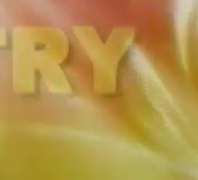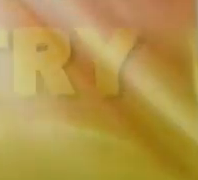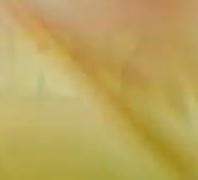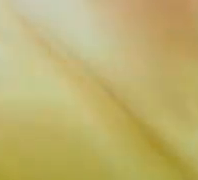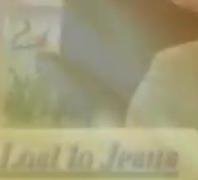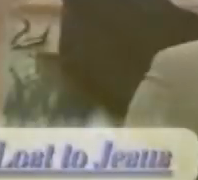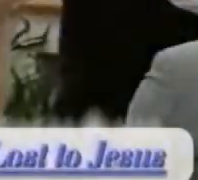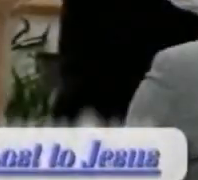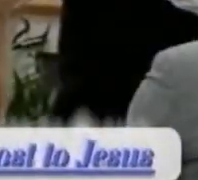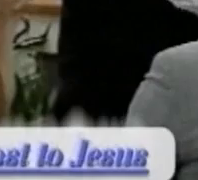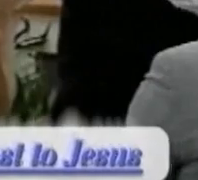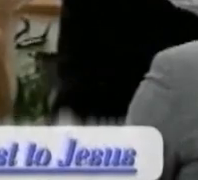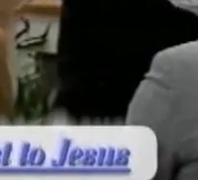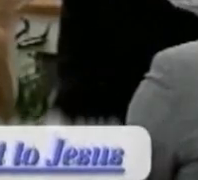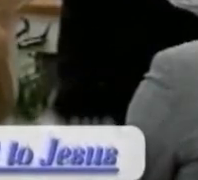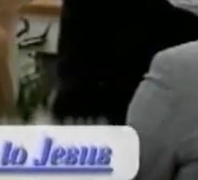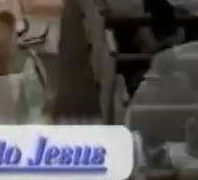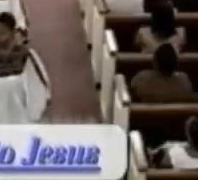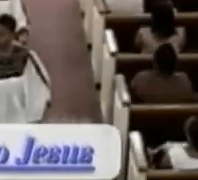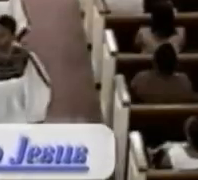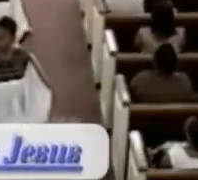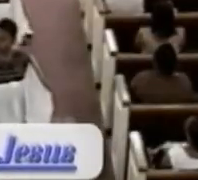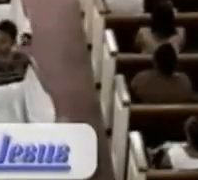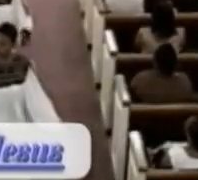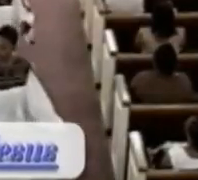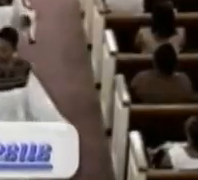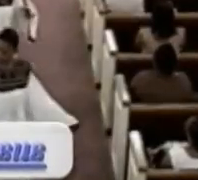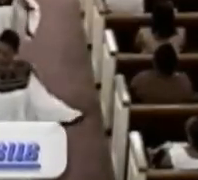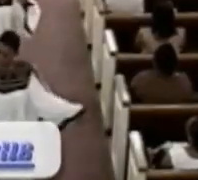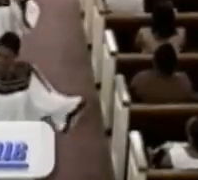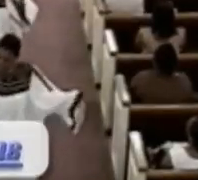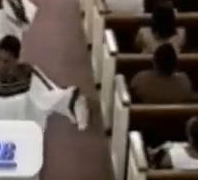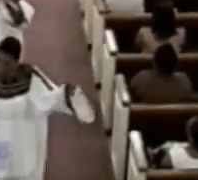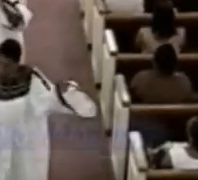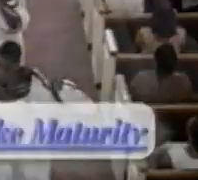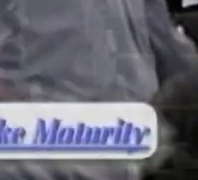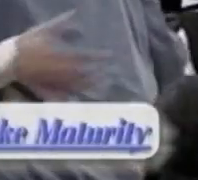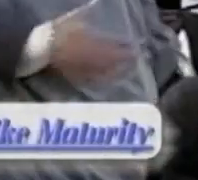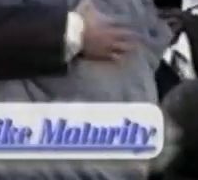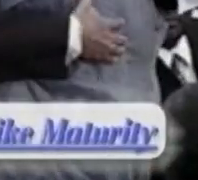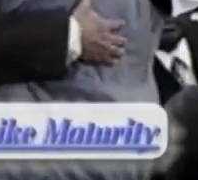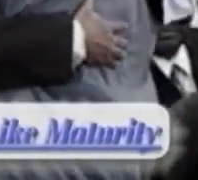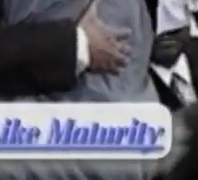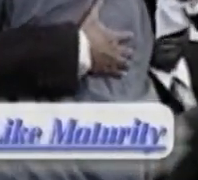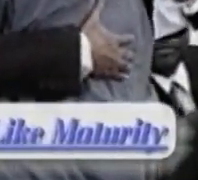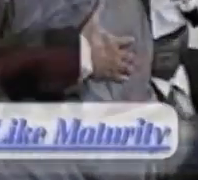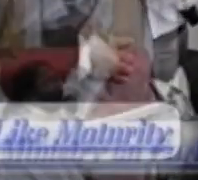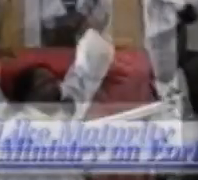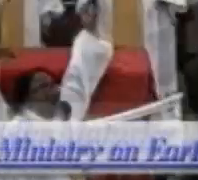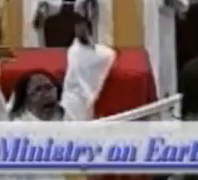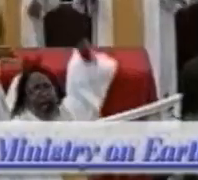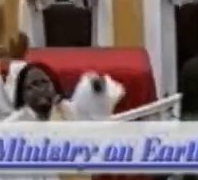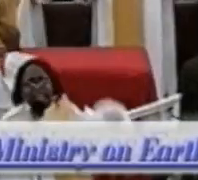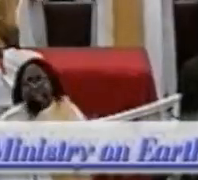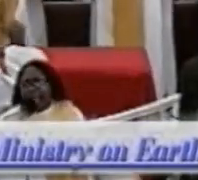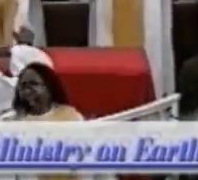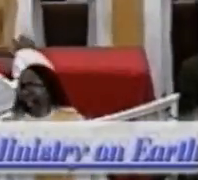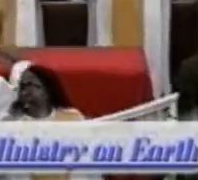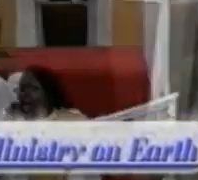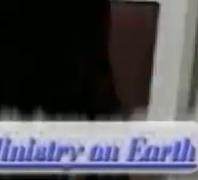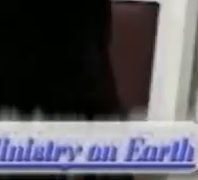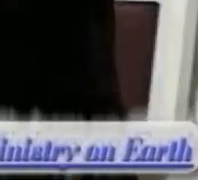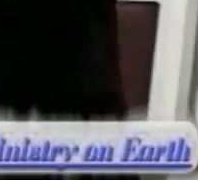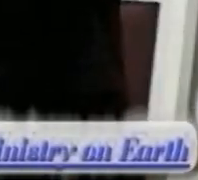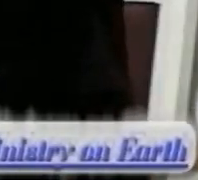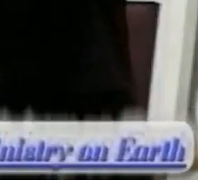to bring the lost to Jesus for membership in his family, to develop them into Christ-like maturity, to equip them for